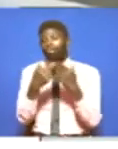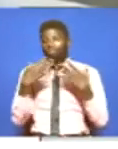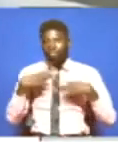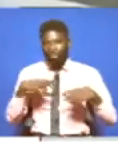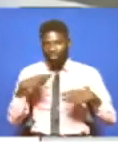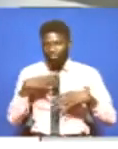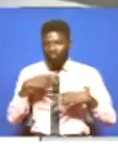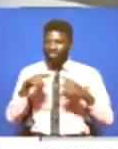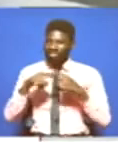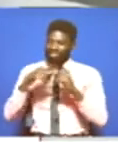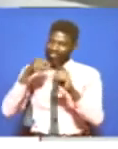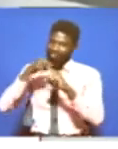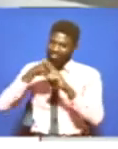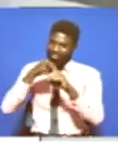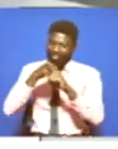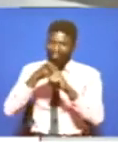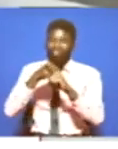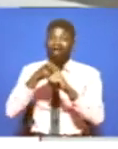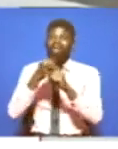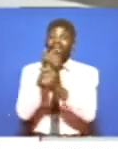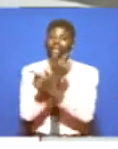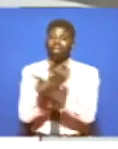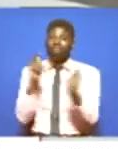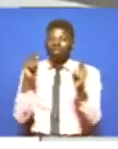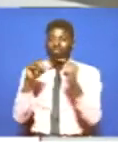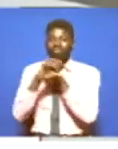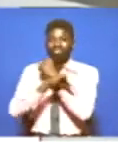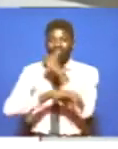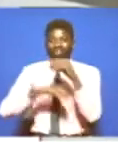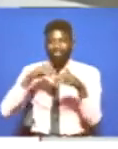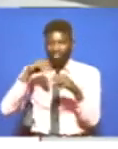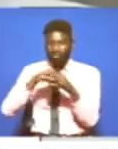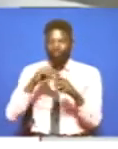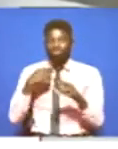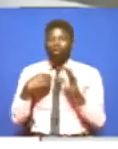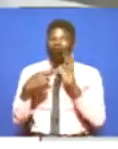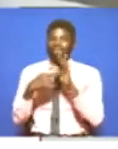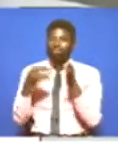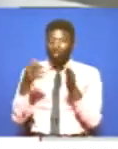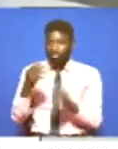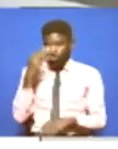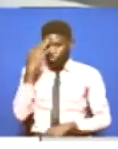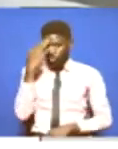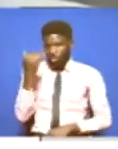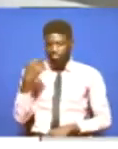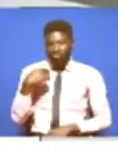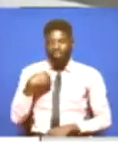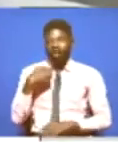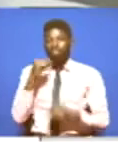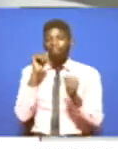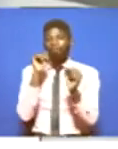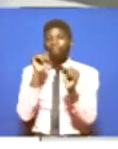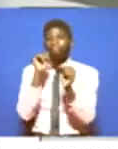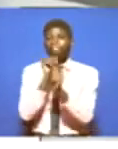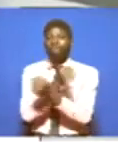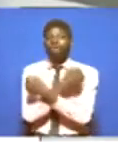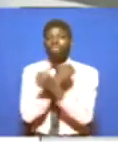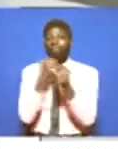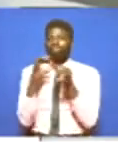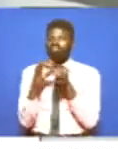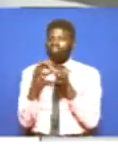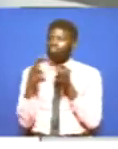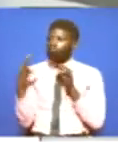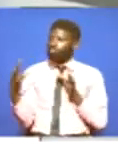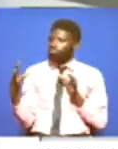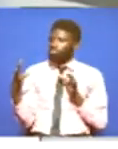reparation movement in this country, I represent him here, because I cannot be able to walk away from them, and I don't think